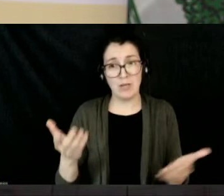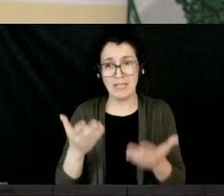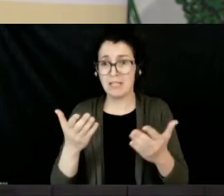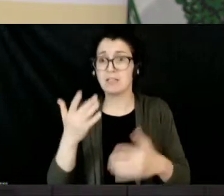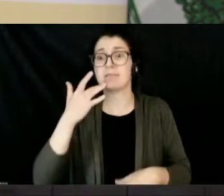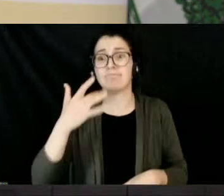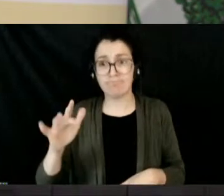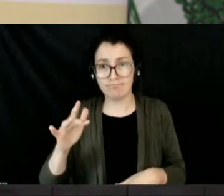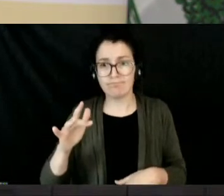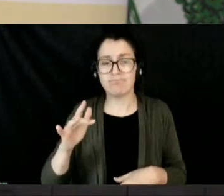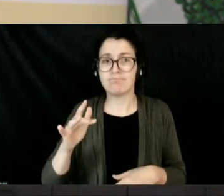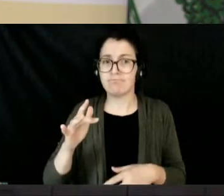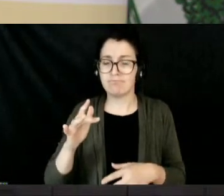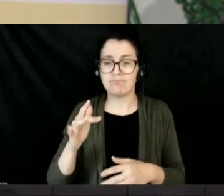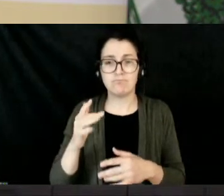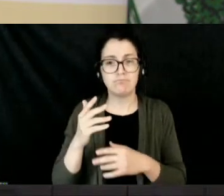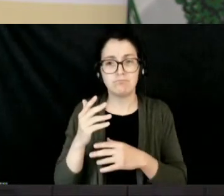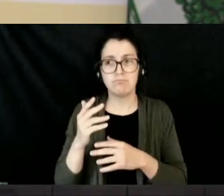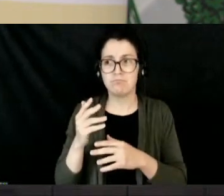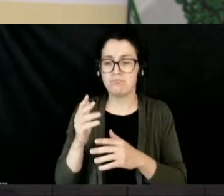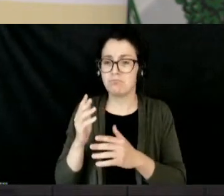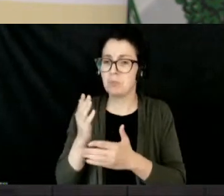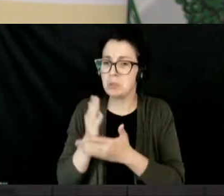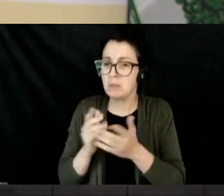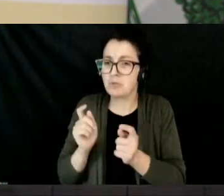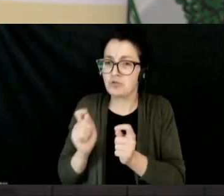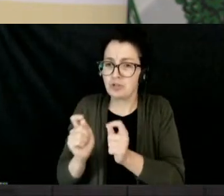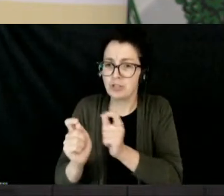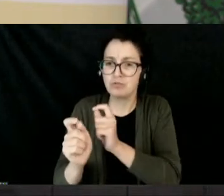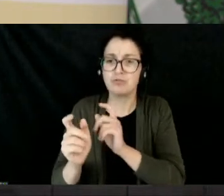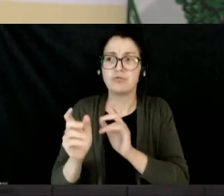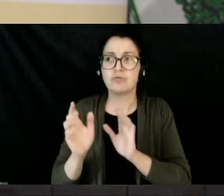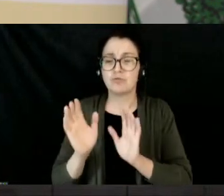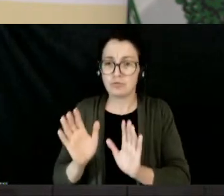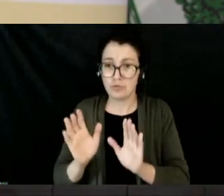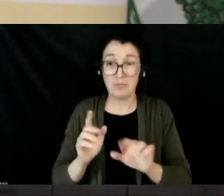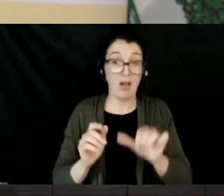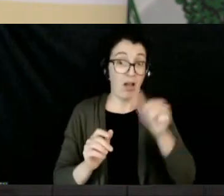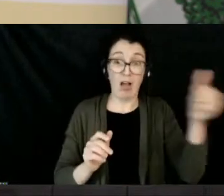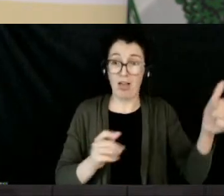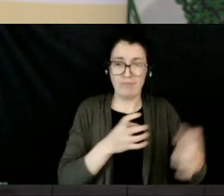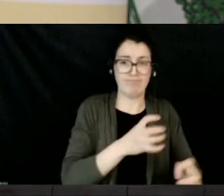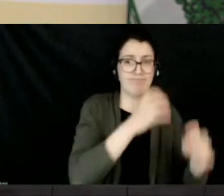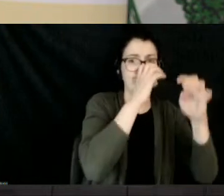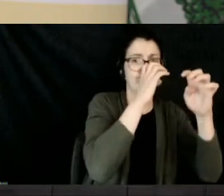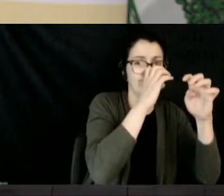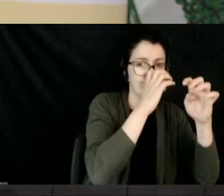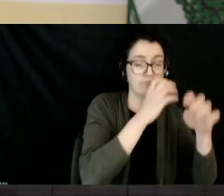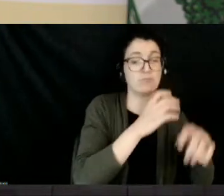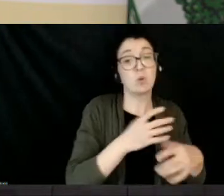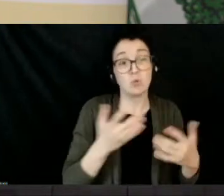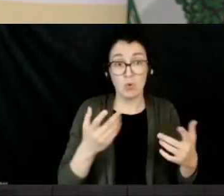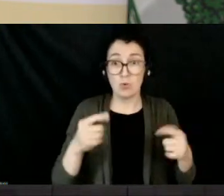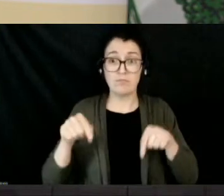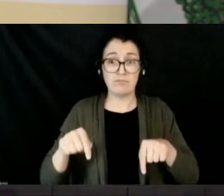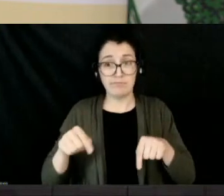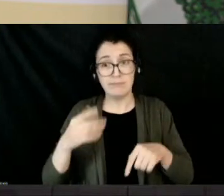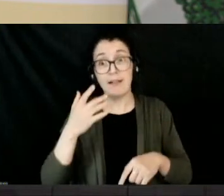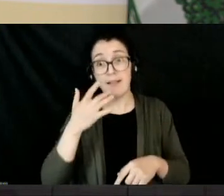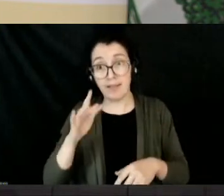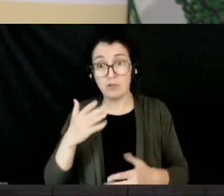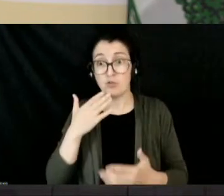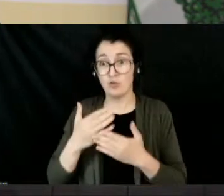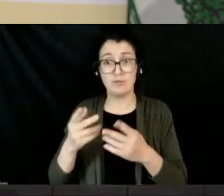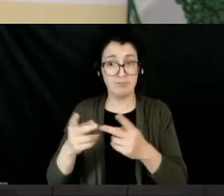province that would seem foreign to some of our other provincial counterparts. So that is a good place for us to be starting